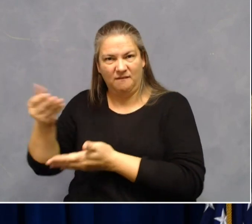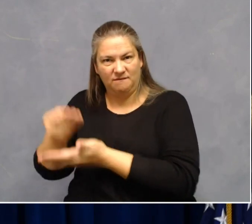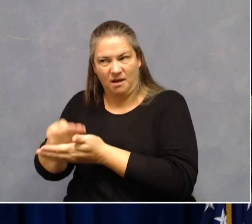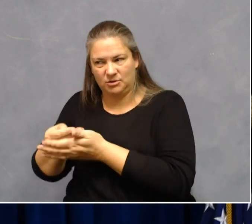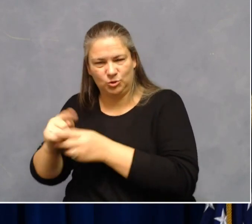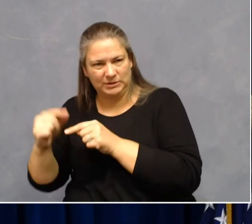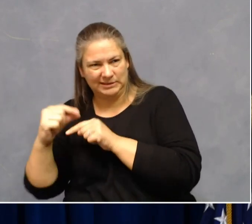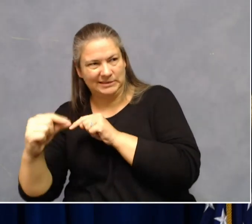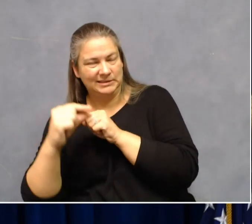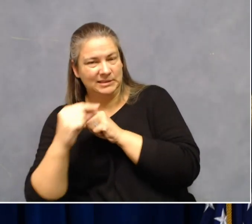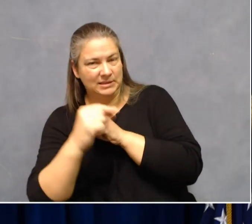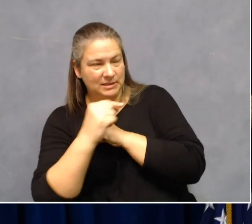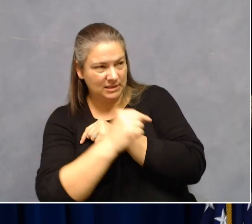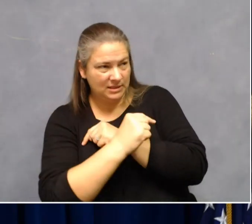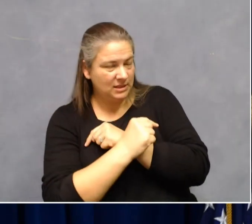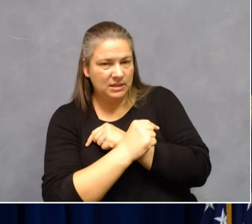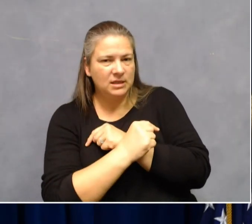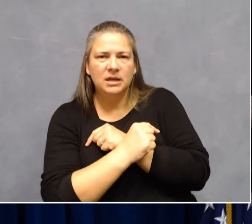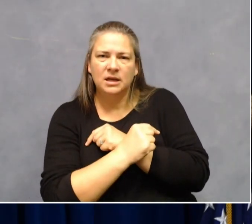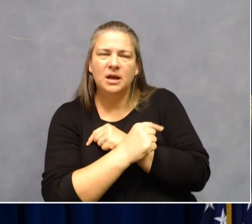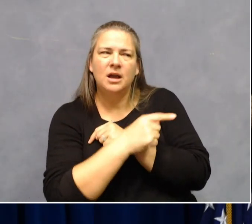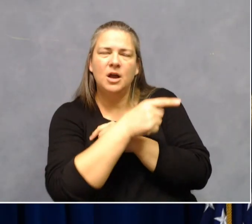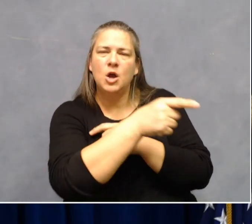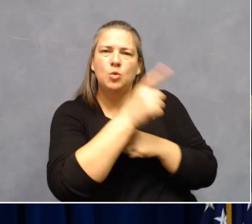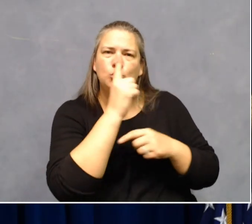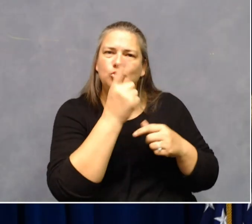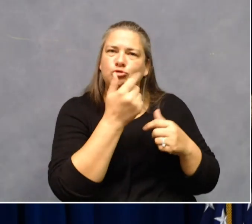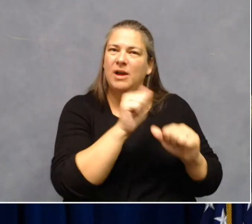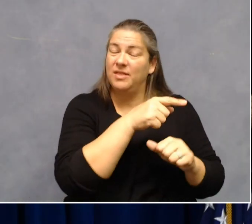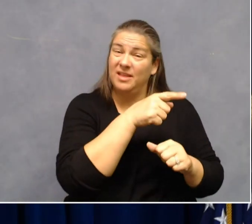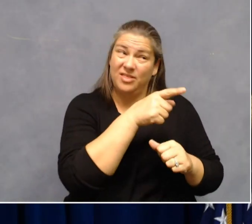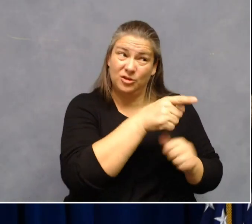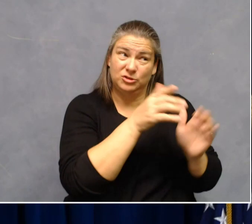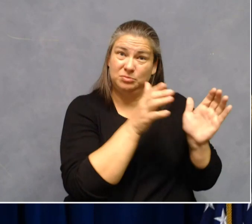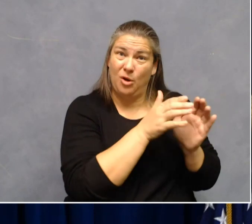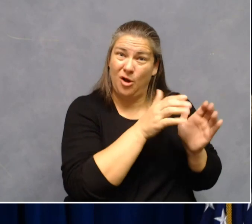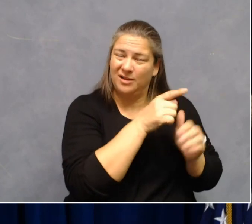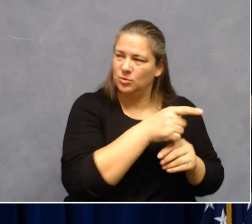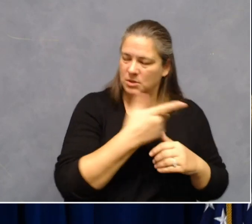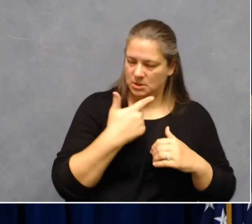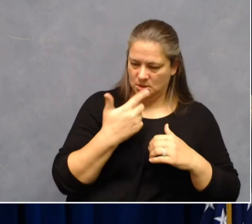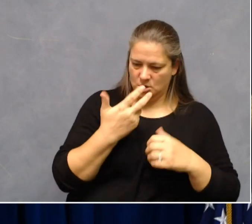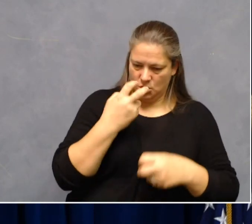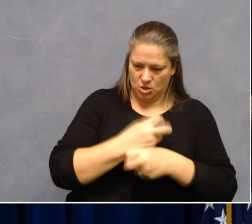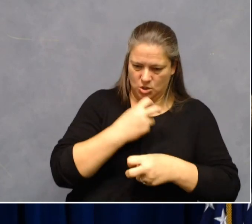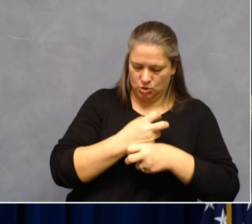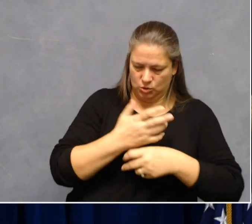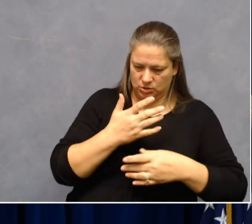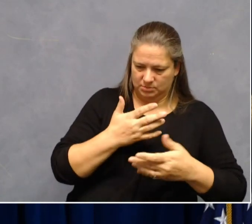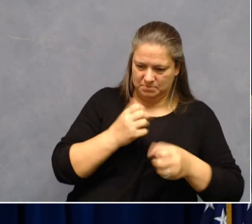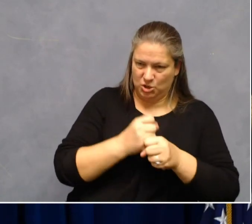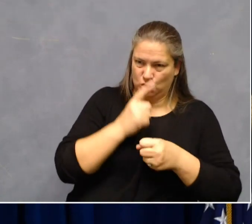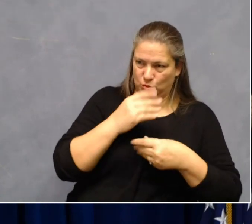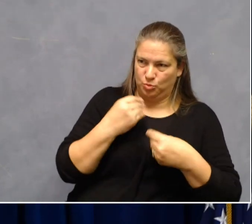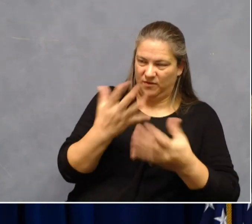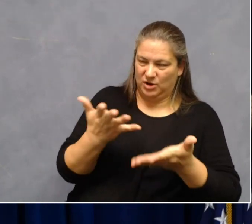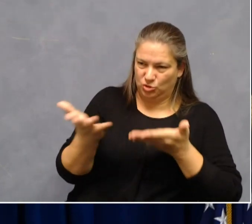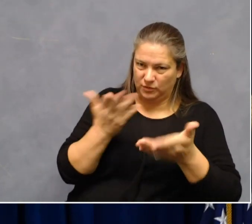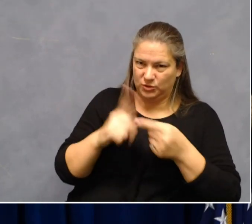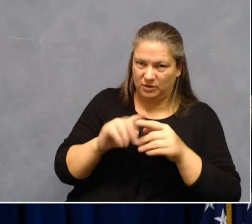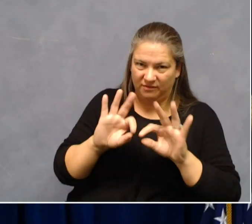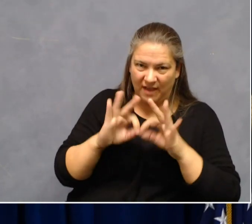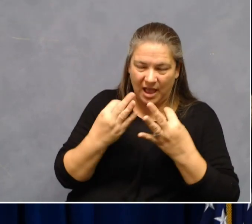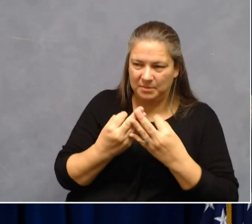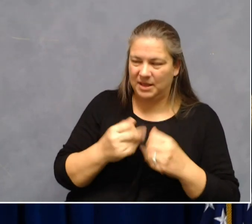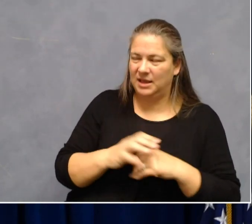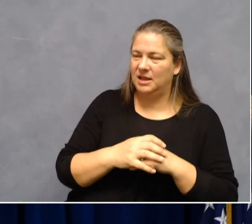to keep up their infrastructure, which they need to ensure that they can provide service to our families and service